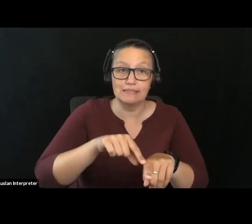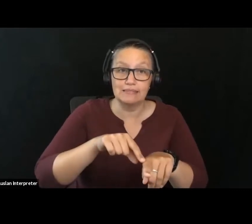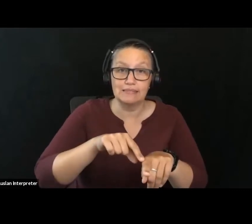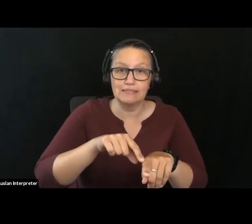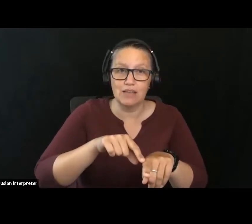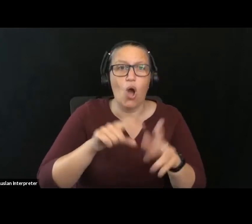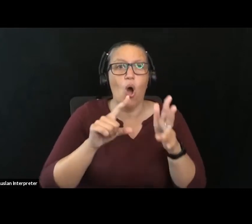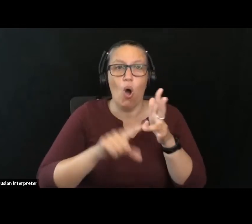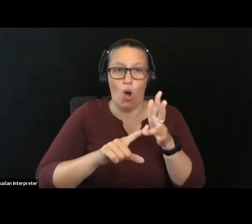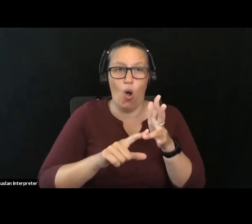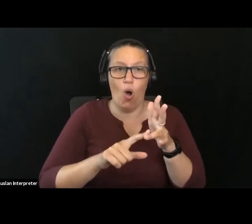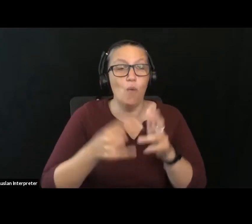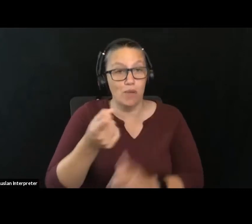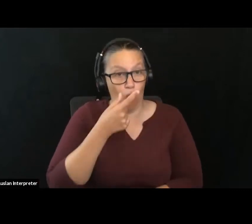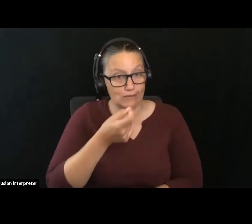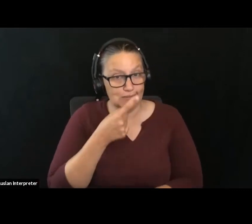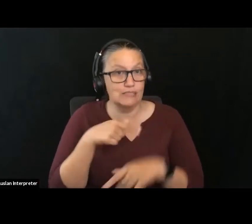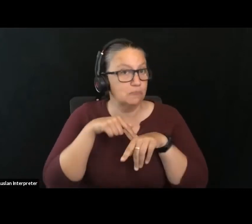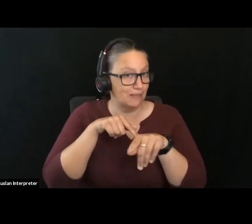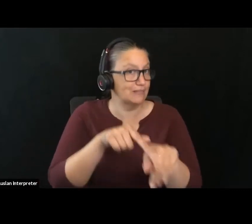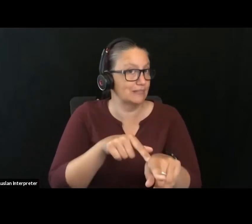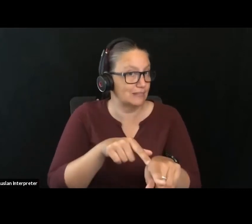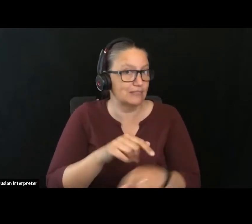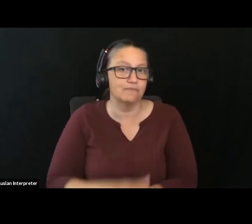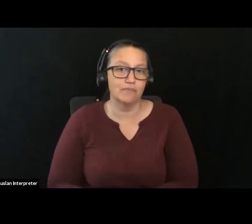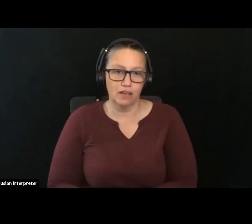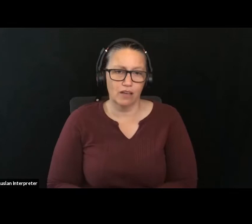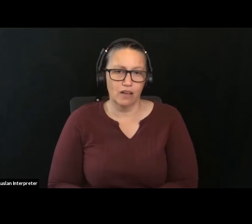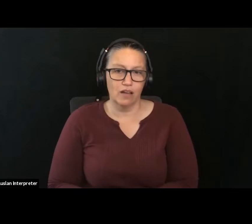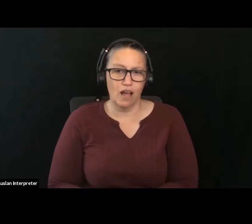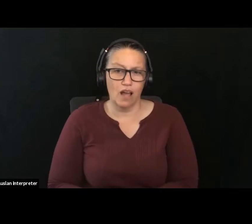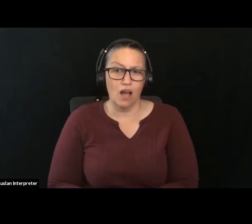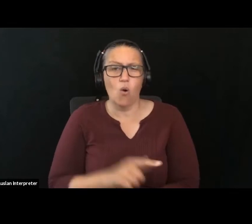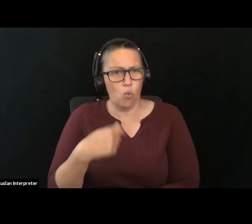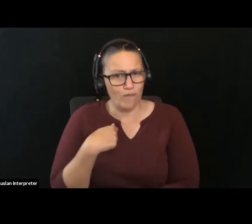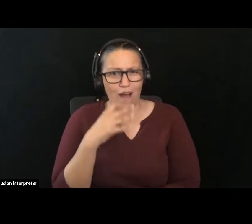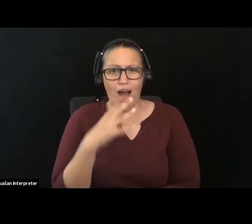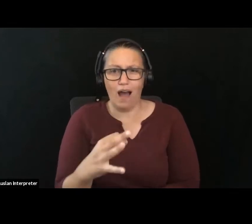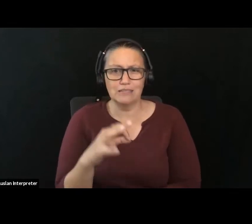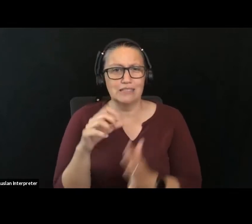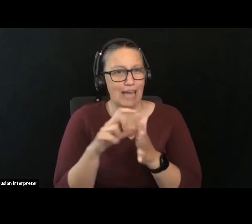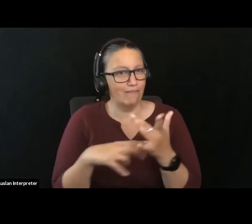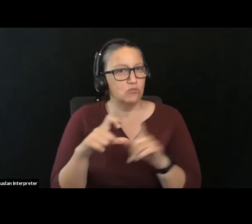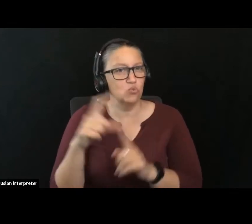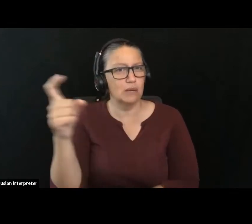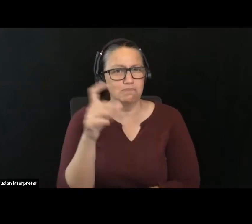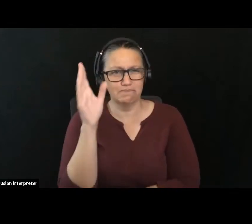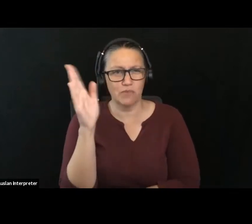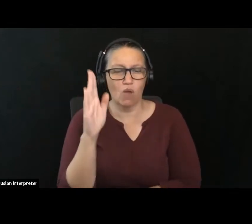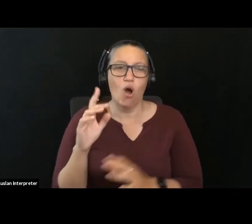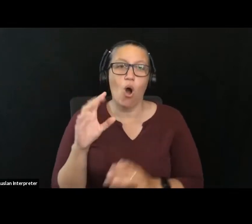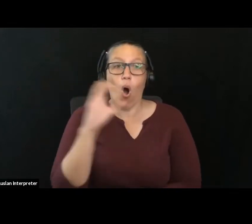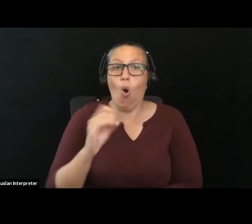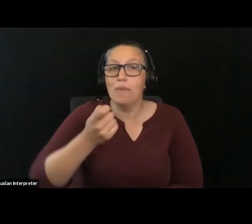arena. And it is on that topic that we've invited him to speak and address a presentation this morning, Opioid